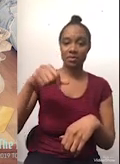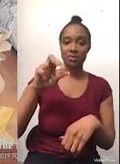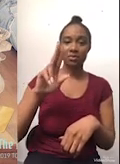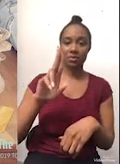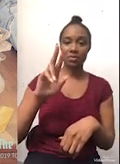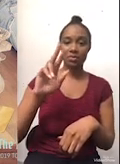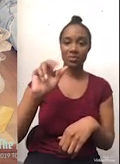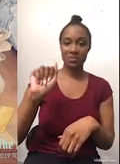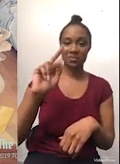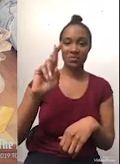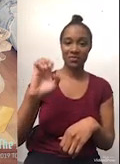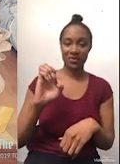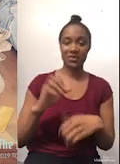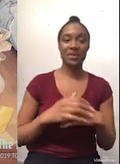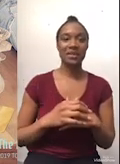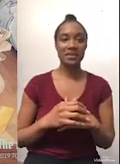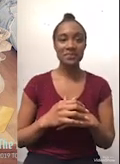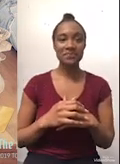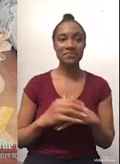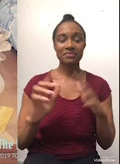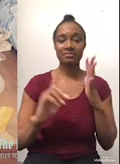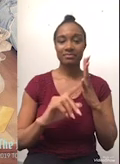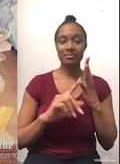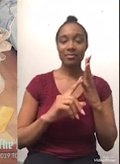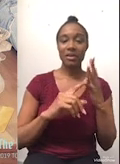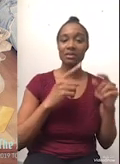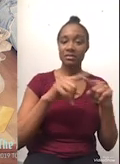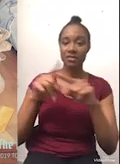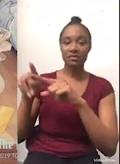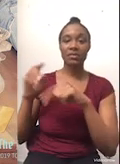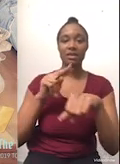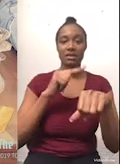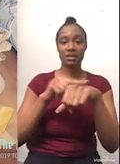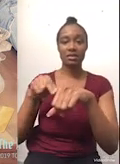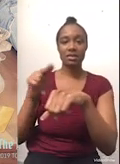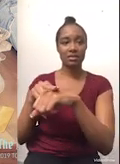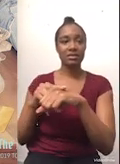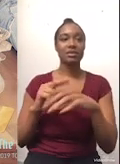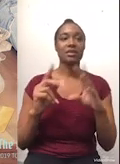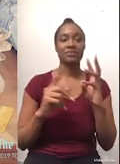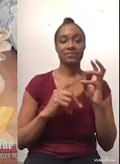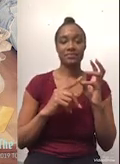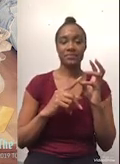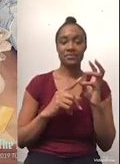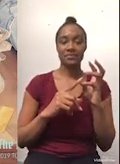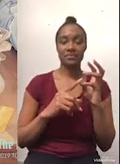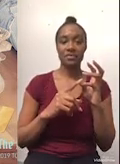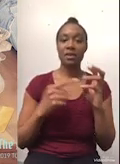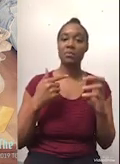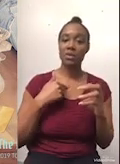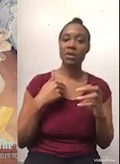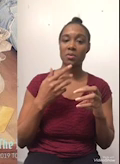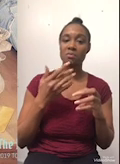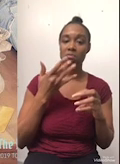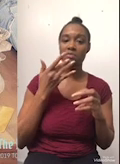I wish to perform in many different nations. Sunyeol, I want to go to see performances by other artists